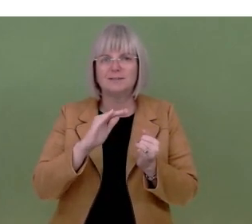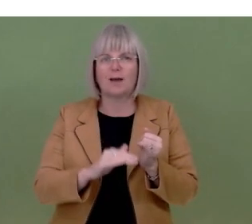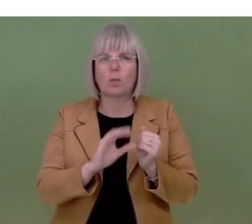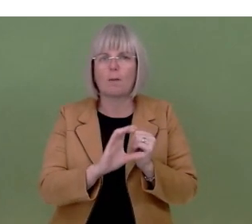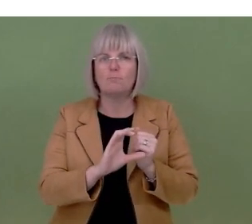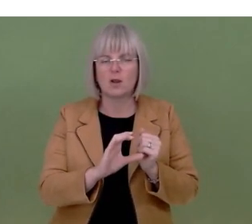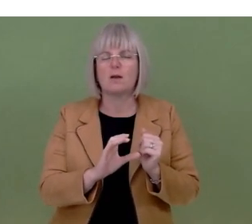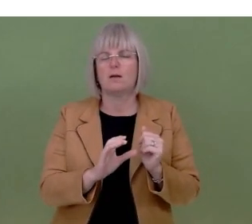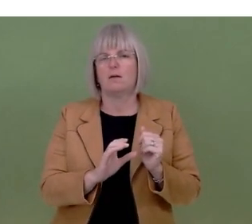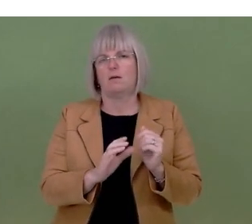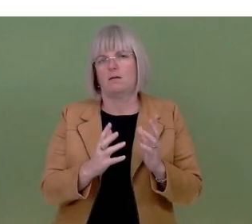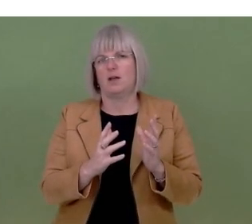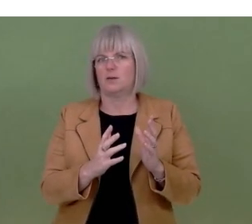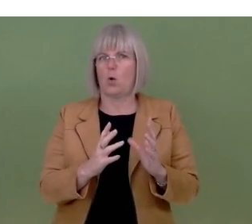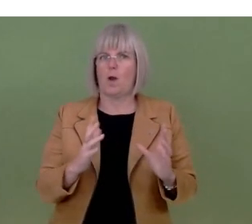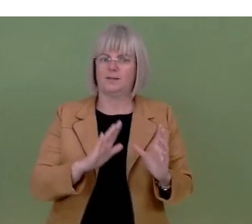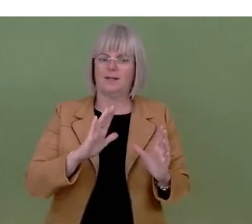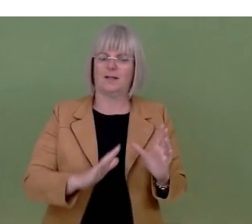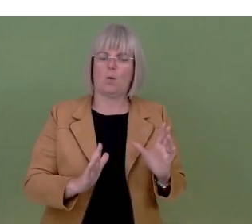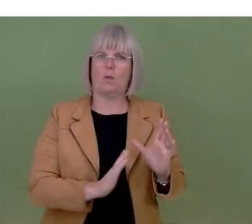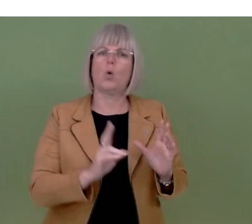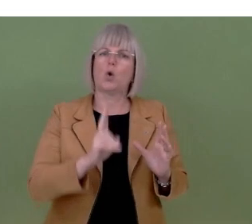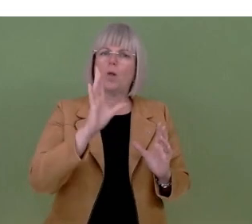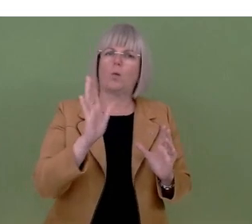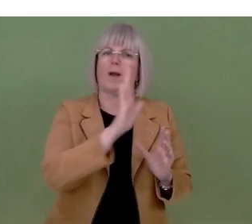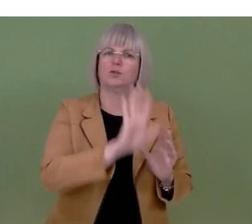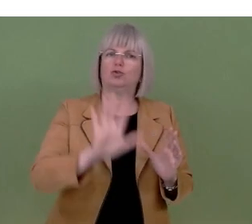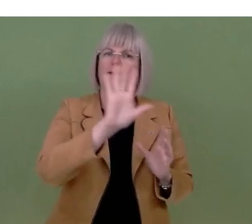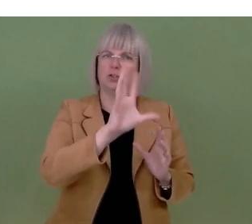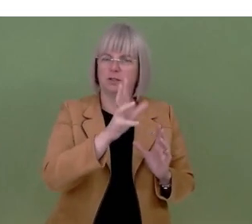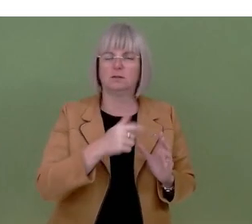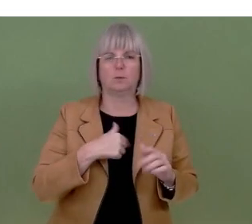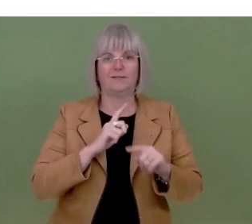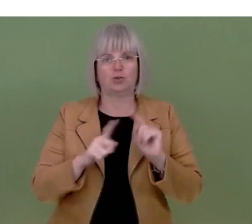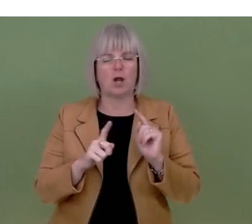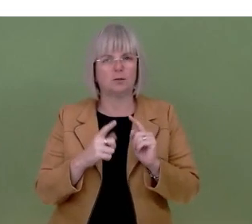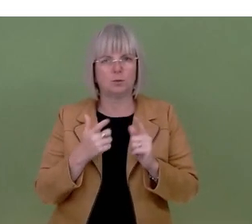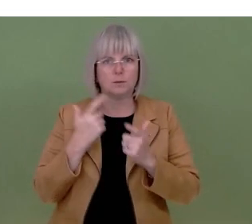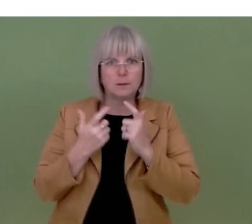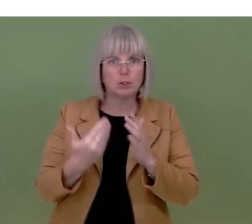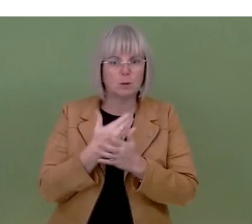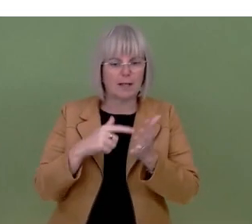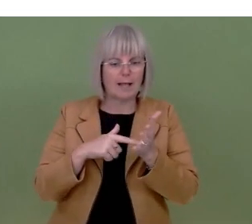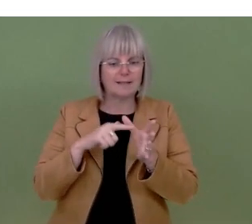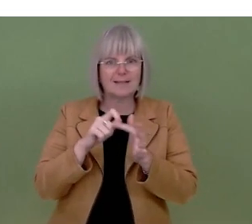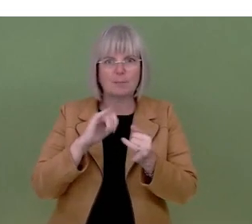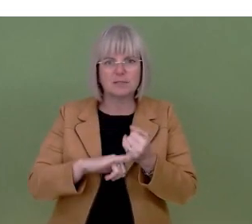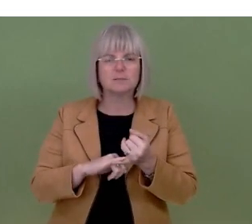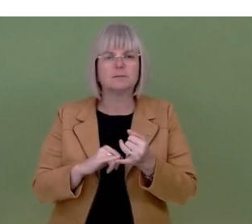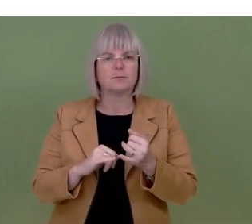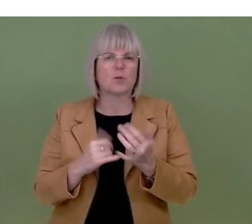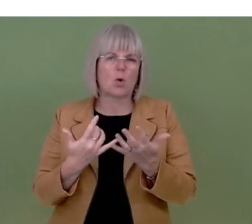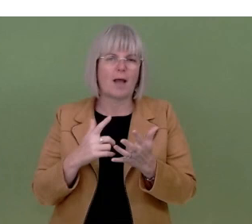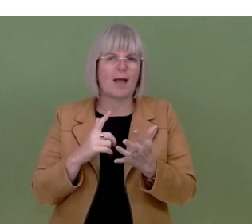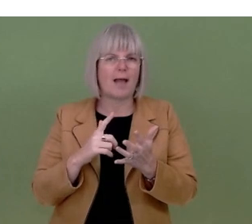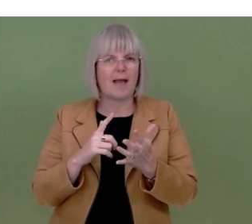regions now is create a new workforce supply of TAPs or APs, these trainee associate psychological practitioners, to try and meet this